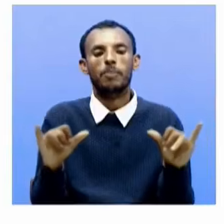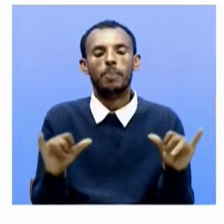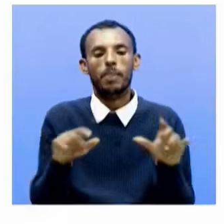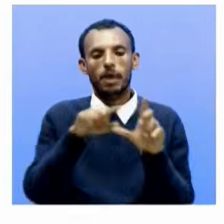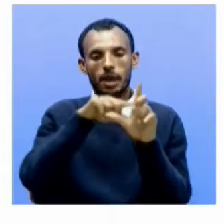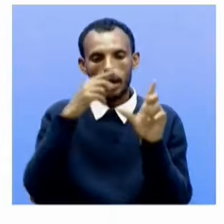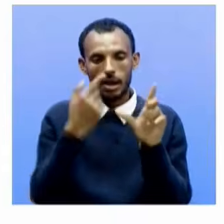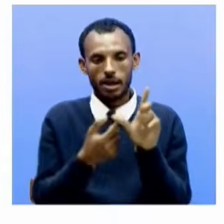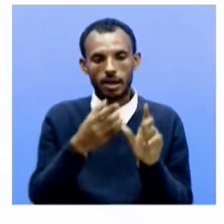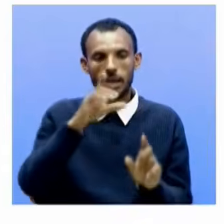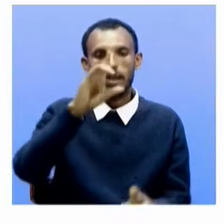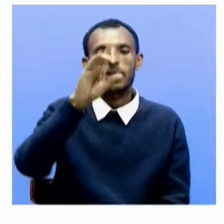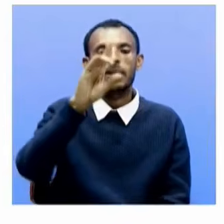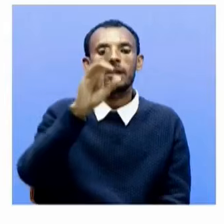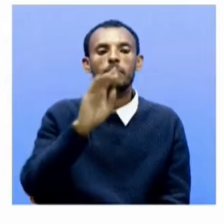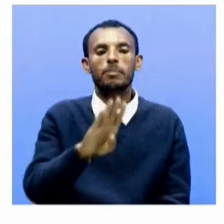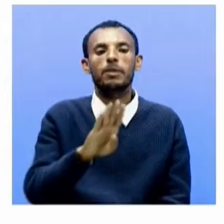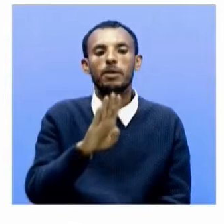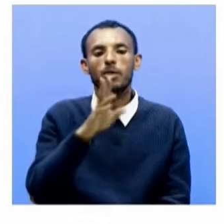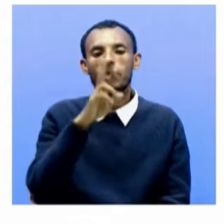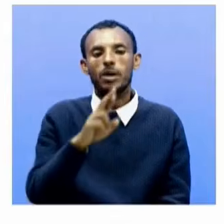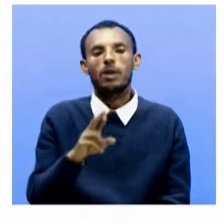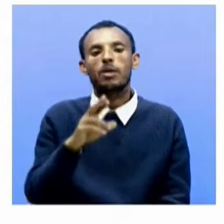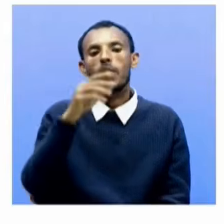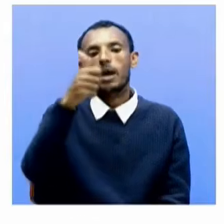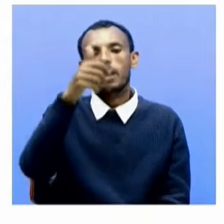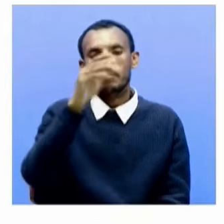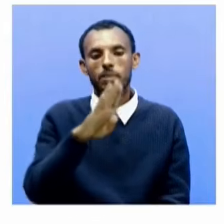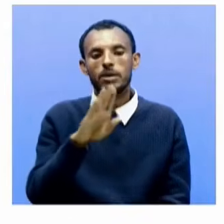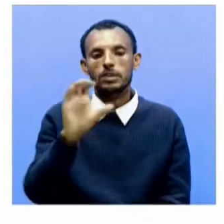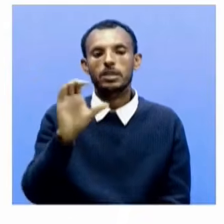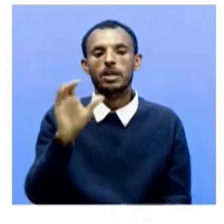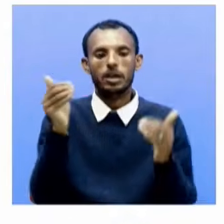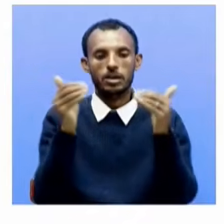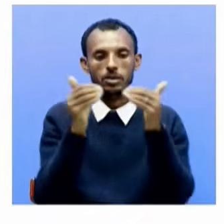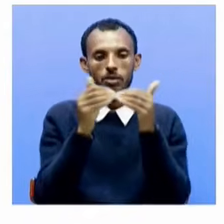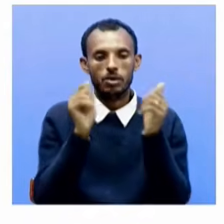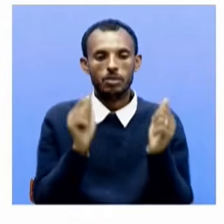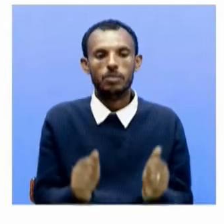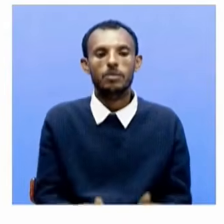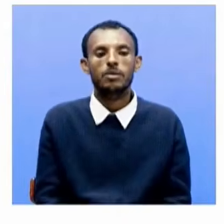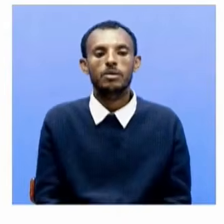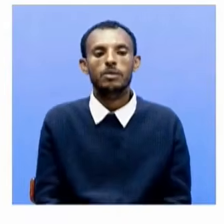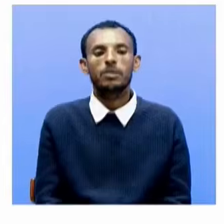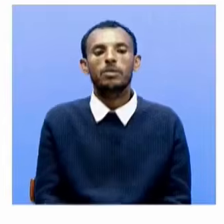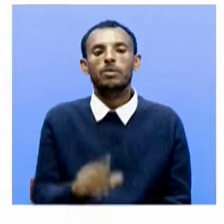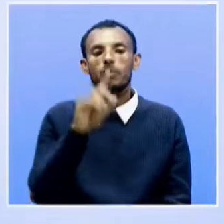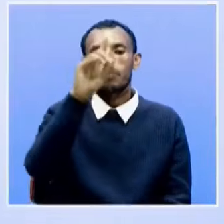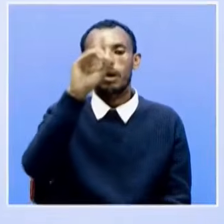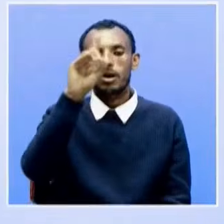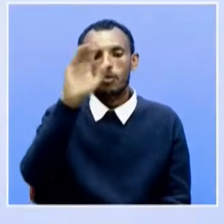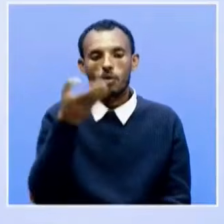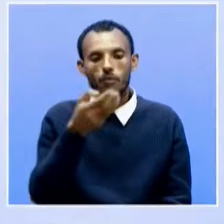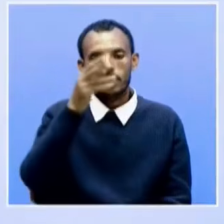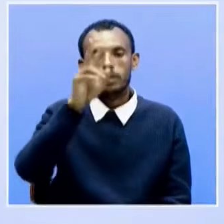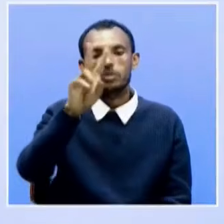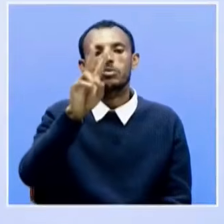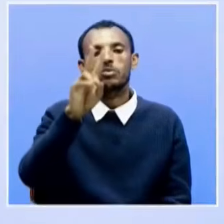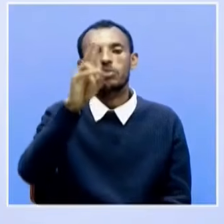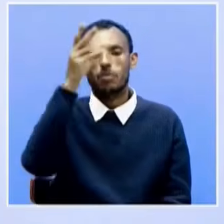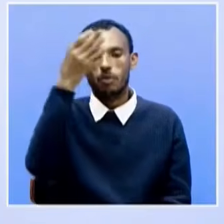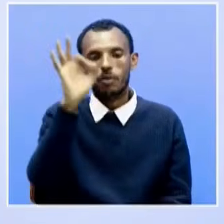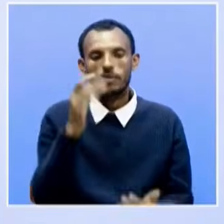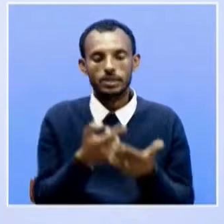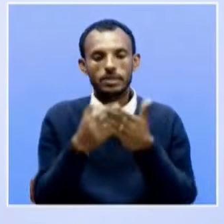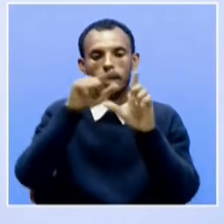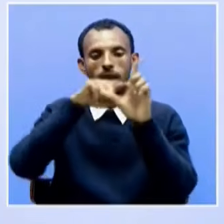angle B or angle ABC is equal to half of, look, this